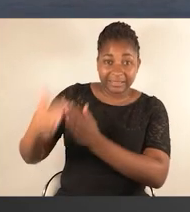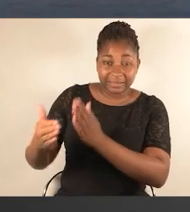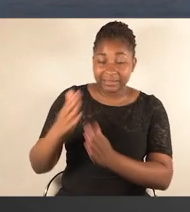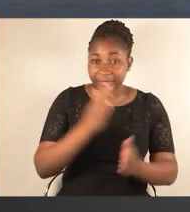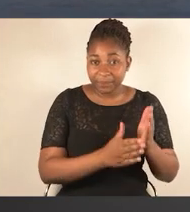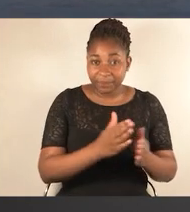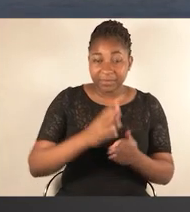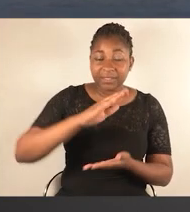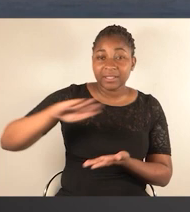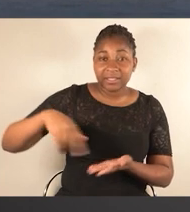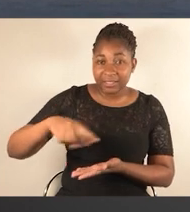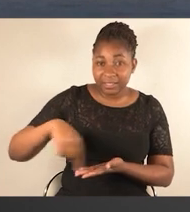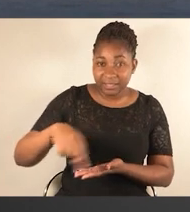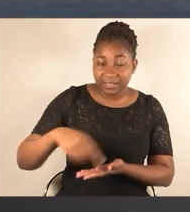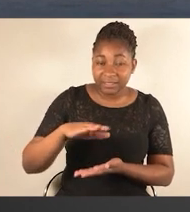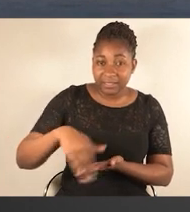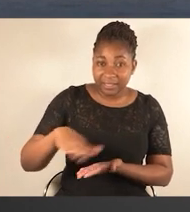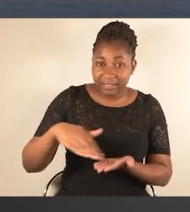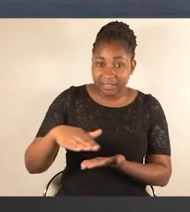also a stopway area,